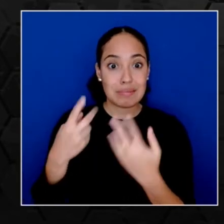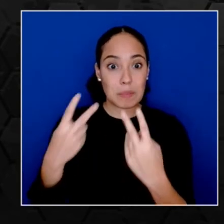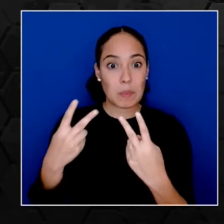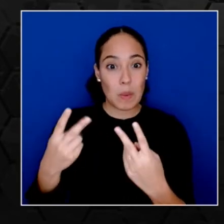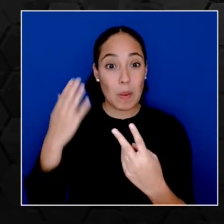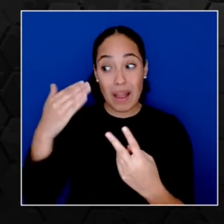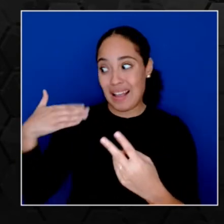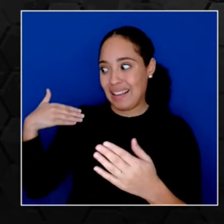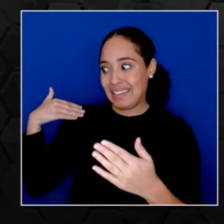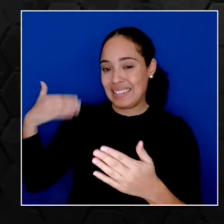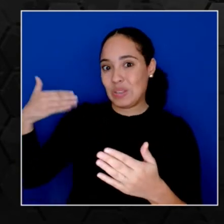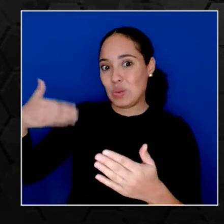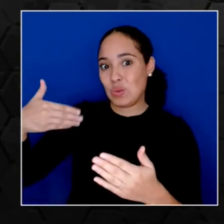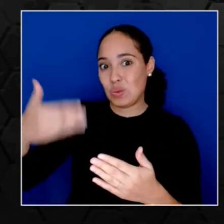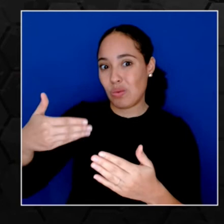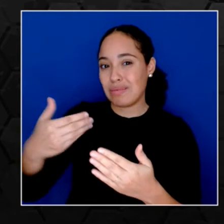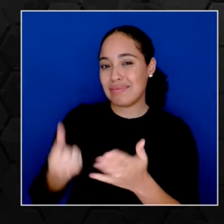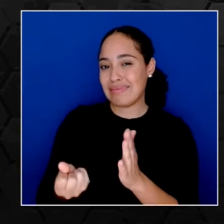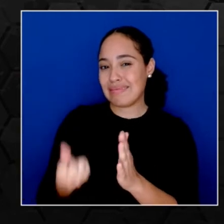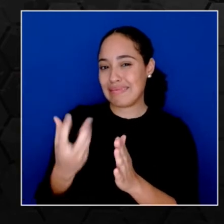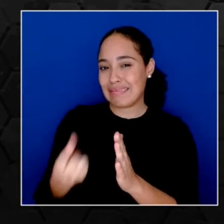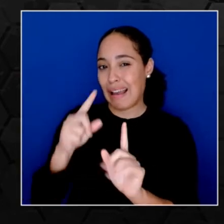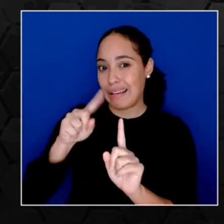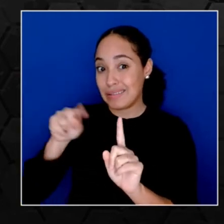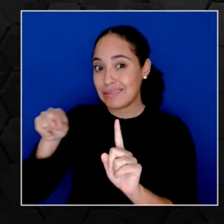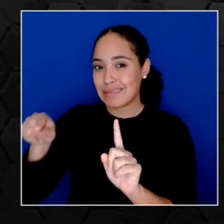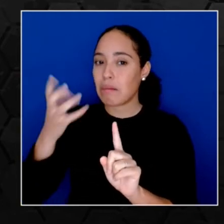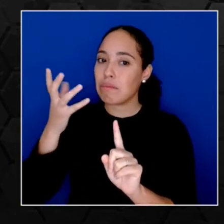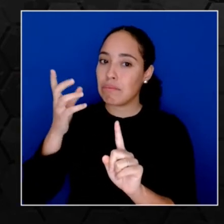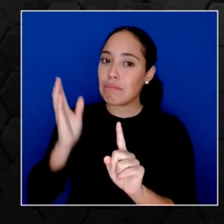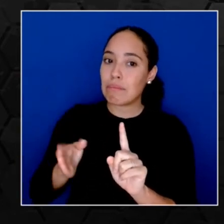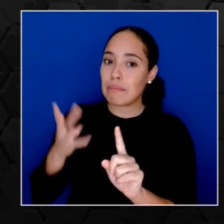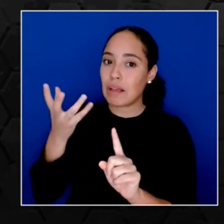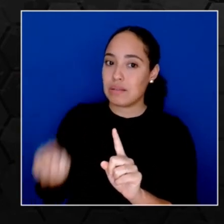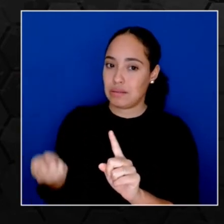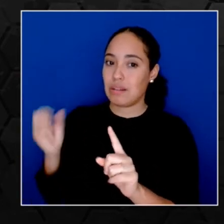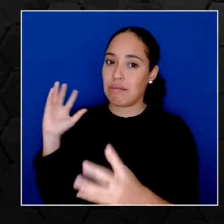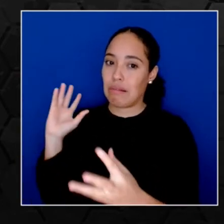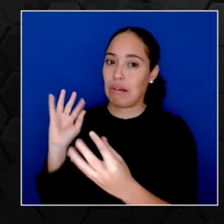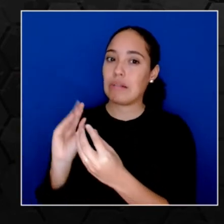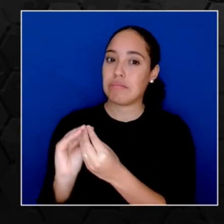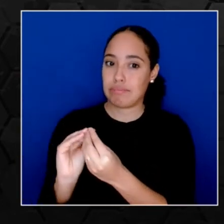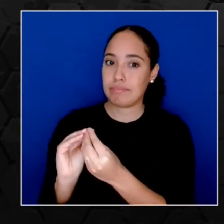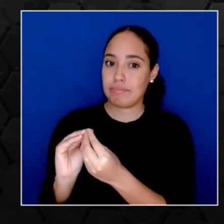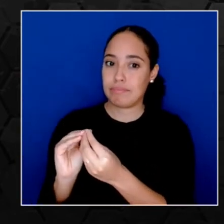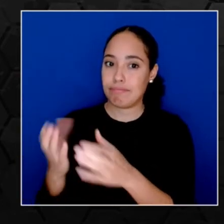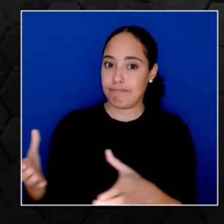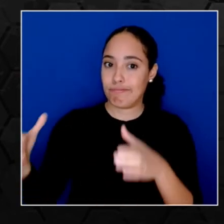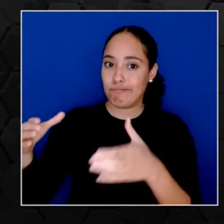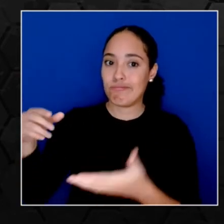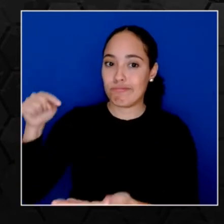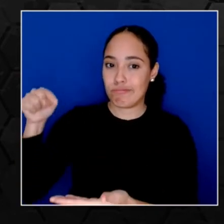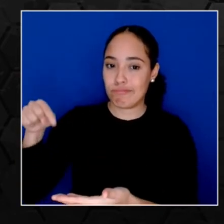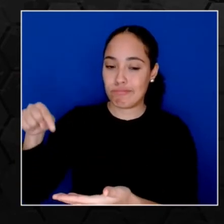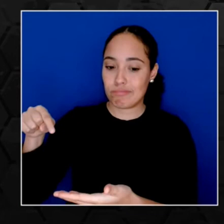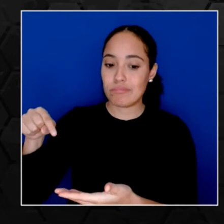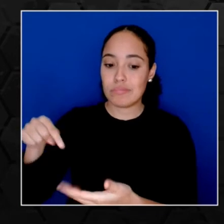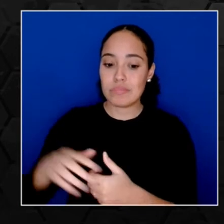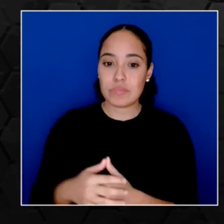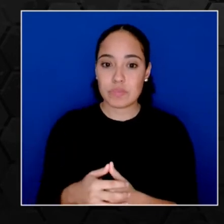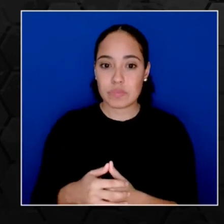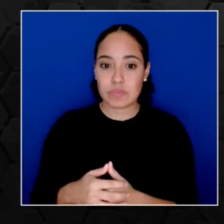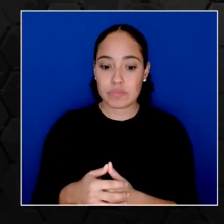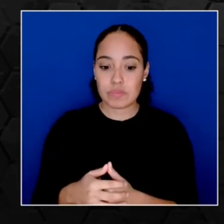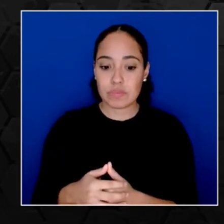is like the SAS algorithm. So like for the so inside the SAS algorithm, the running algorithm is the collaborative filtering algorithm.